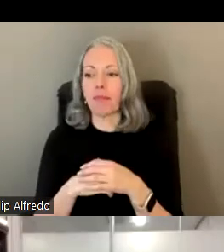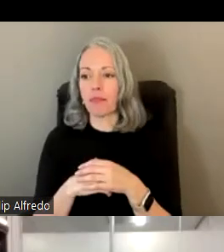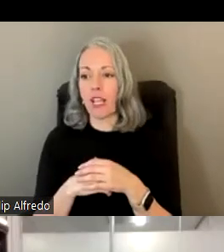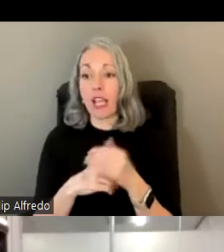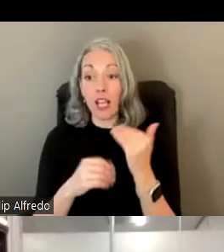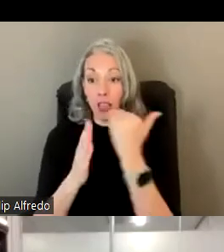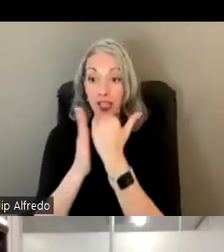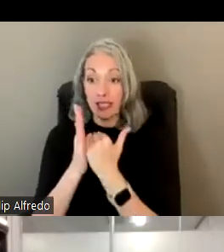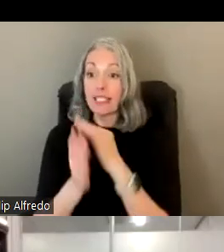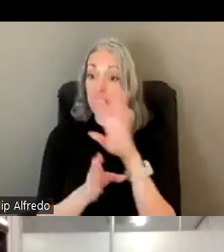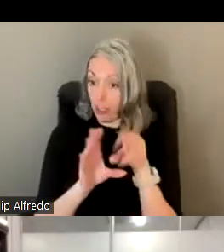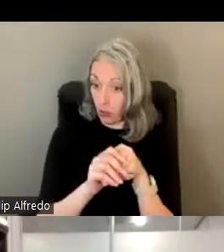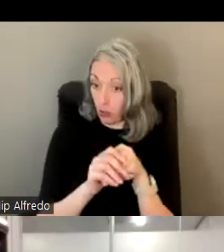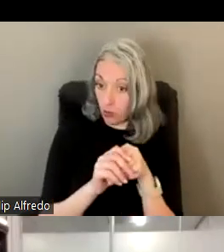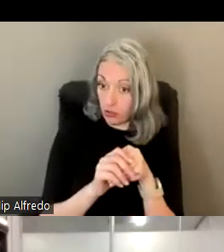list includes both